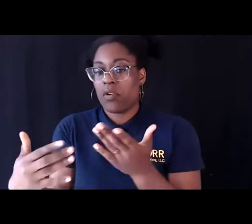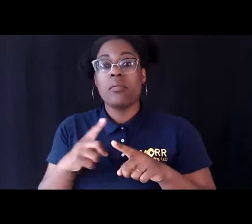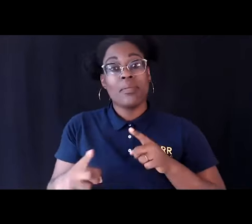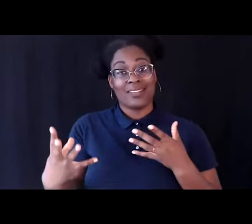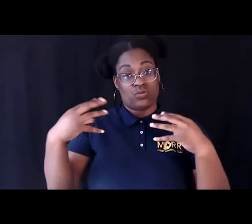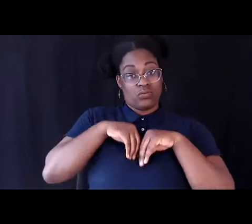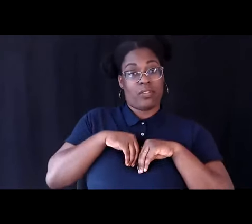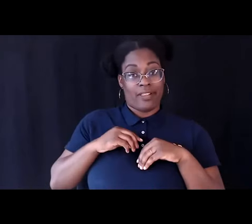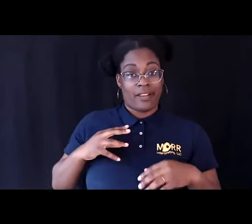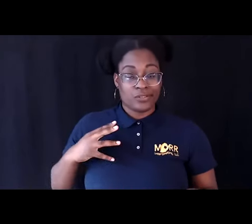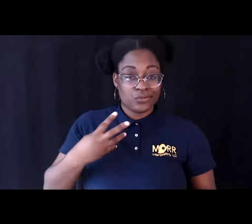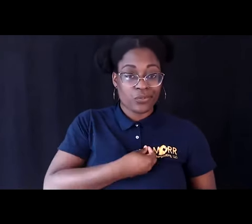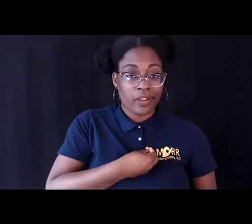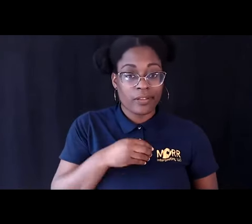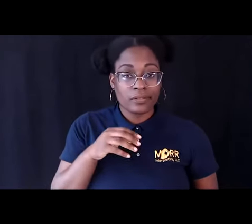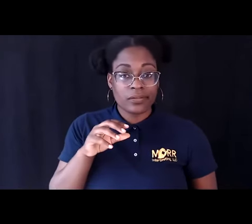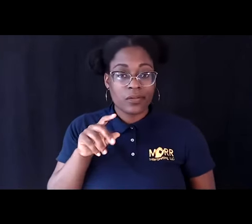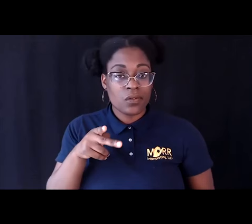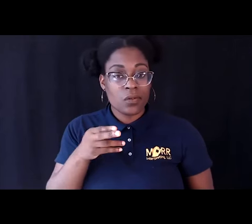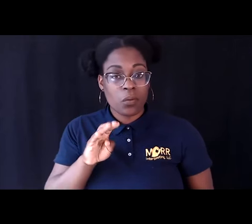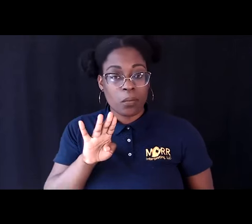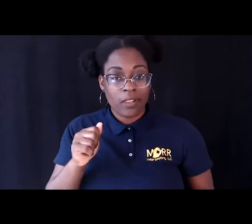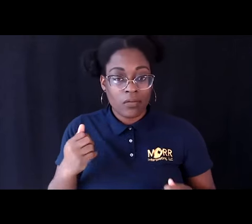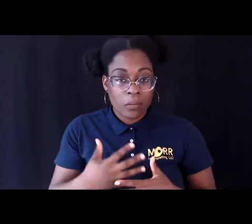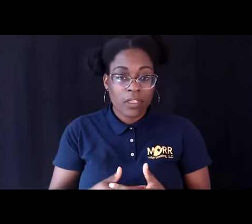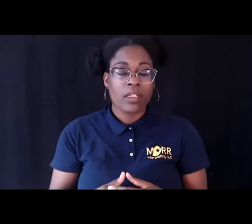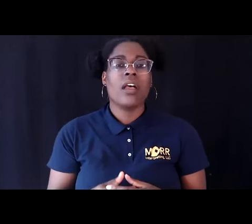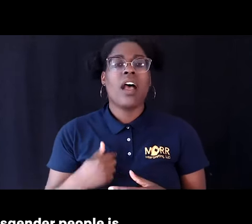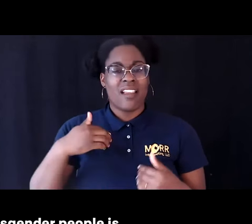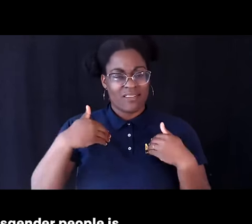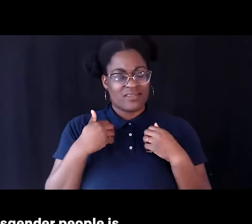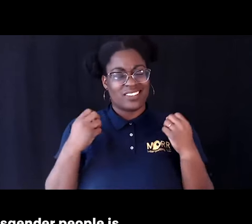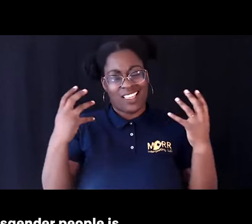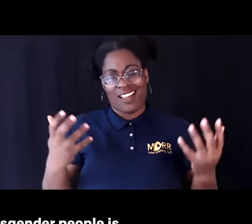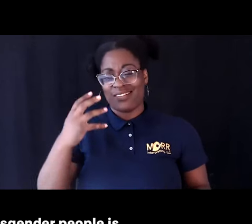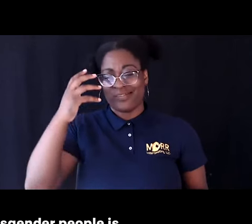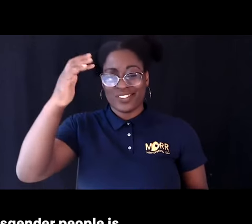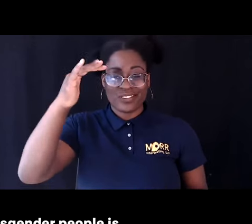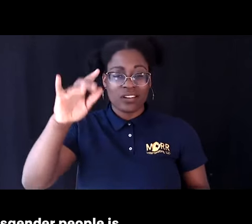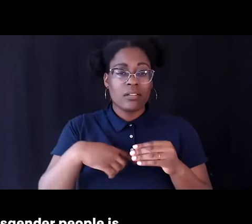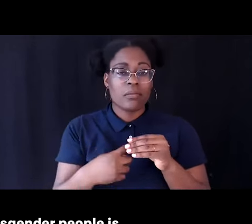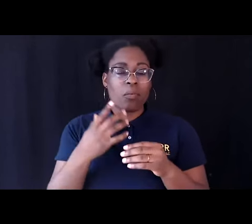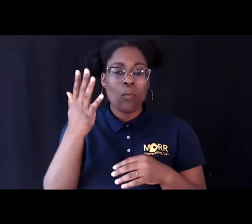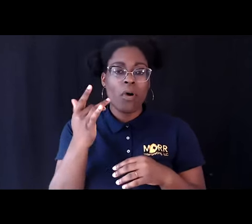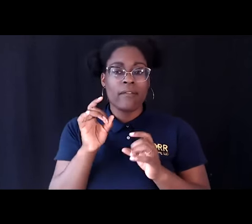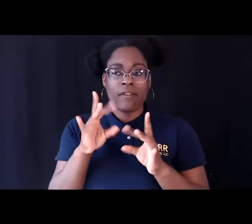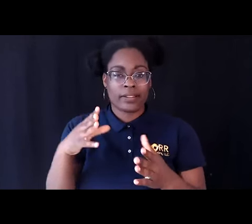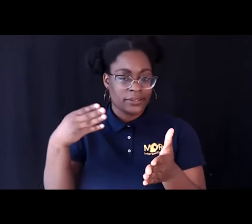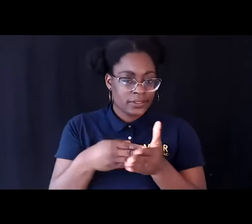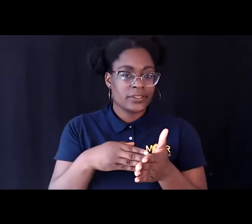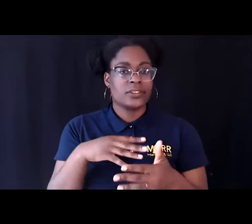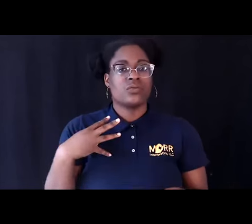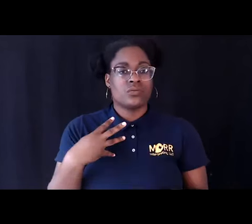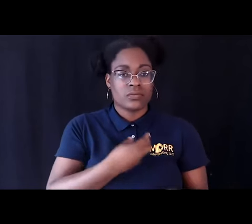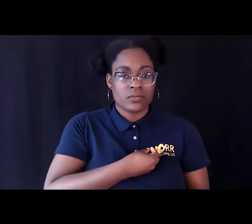transphobia, I have so many theories about why violence against transgender people is so rampant in Black and